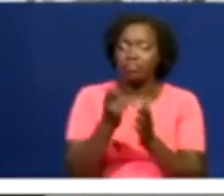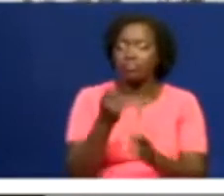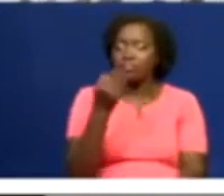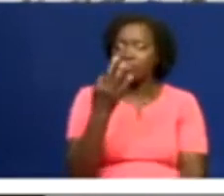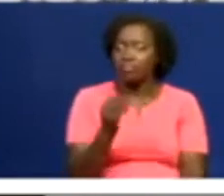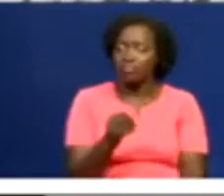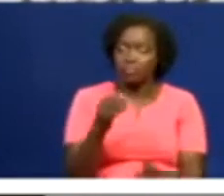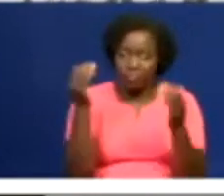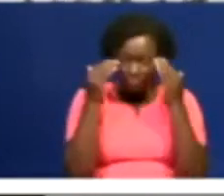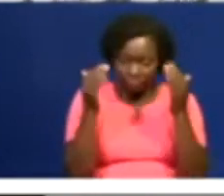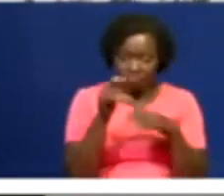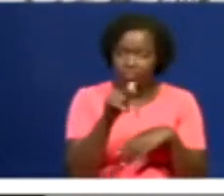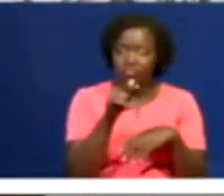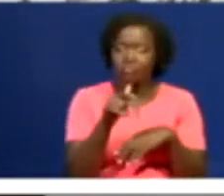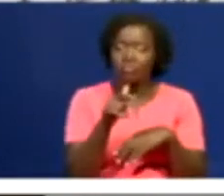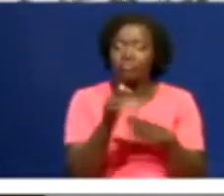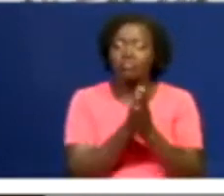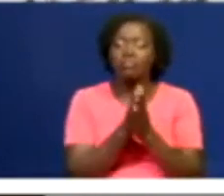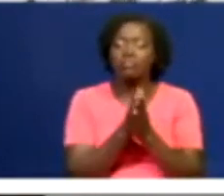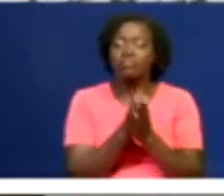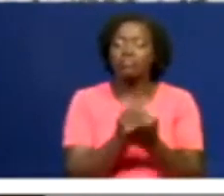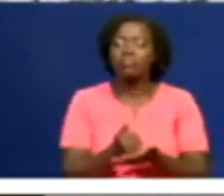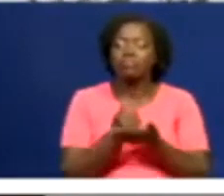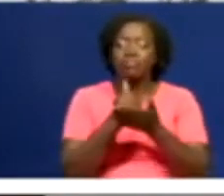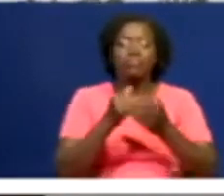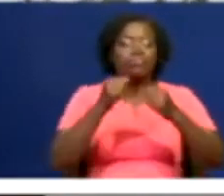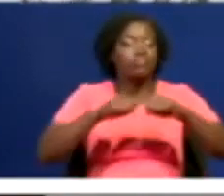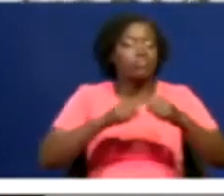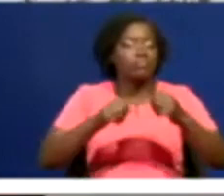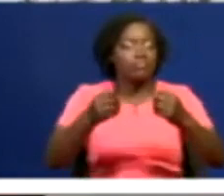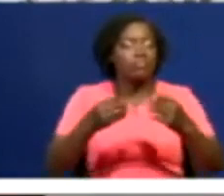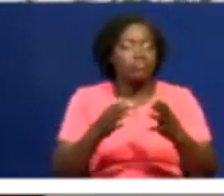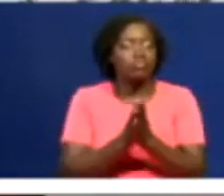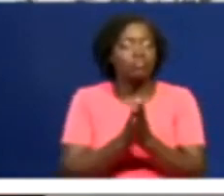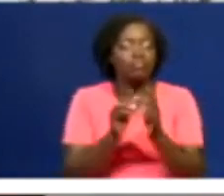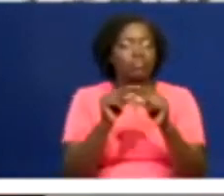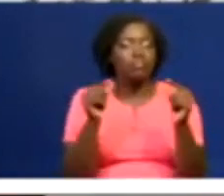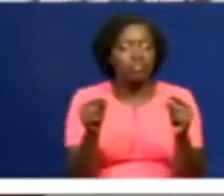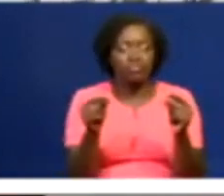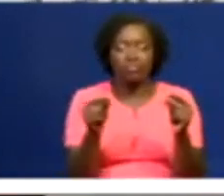That commitment will be backstopped by this agreement. It gives us greater